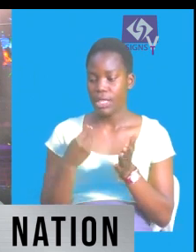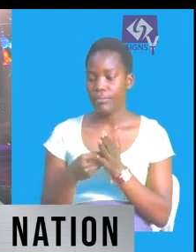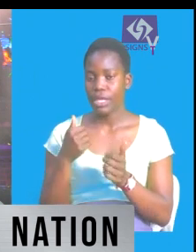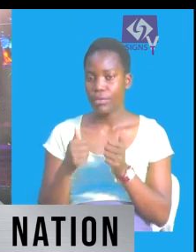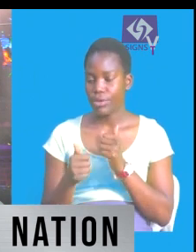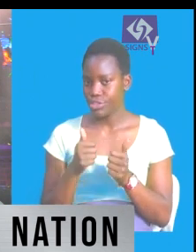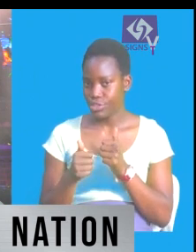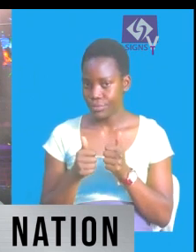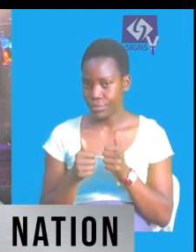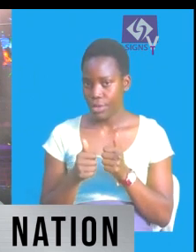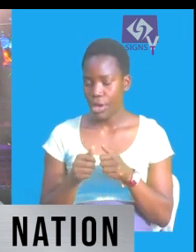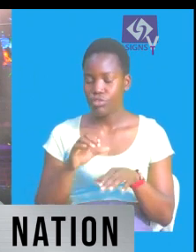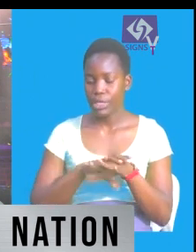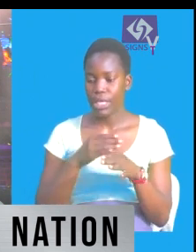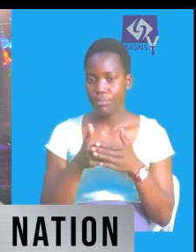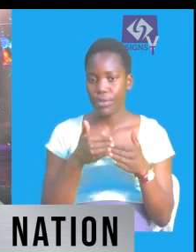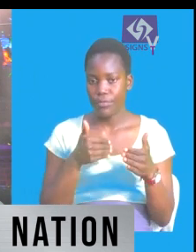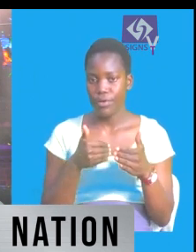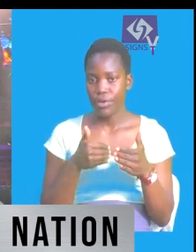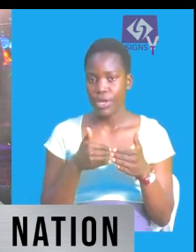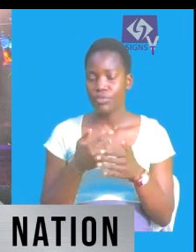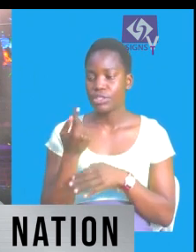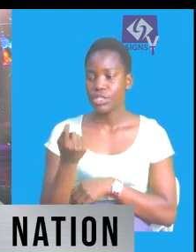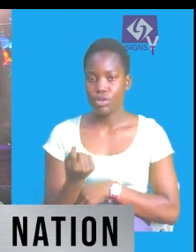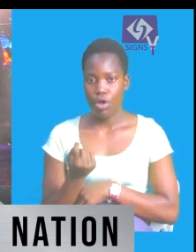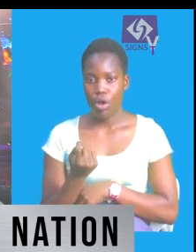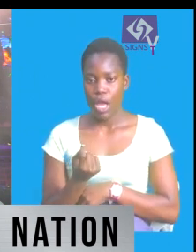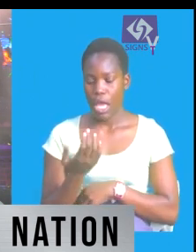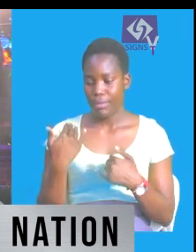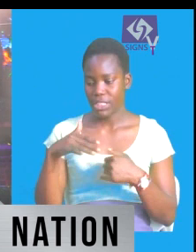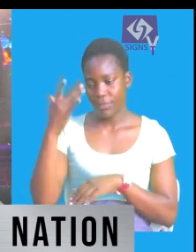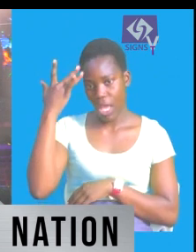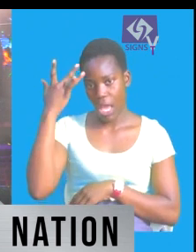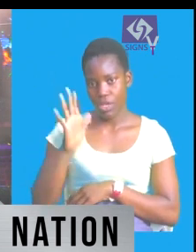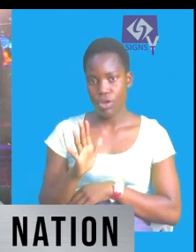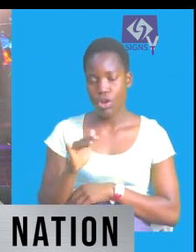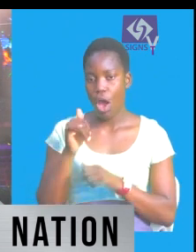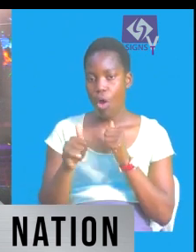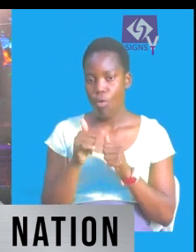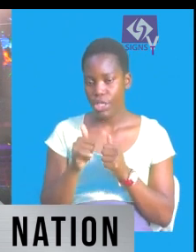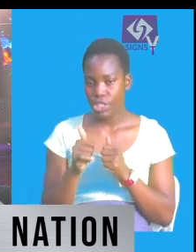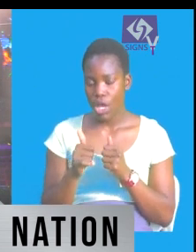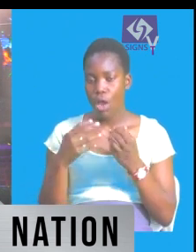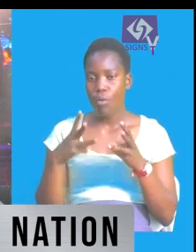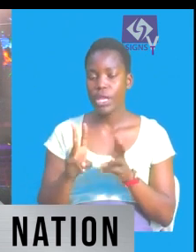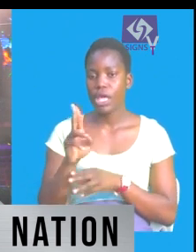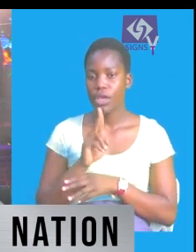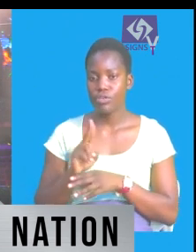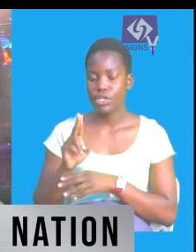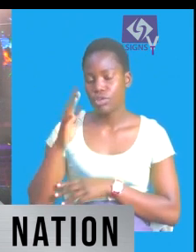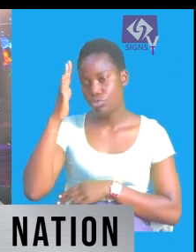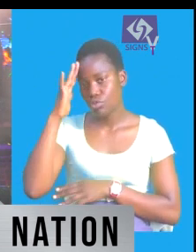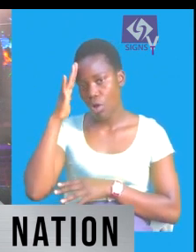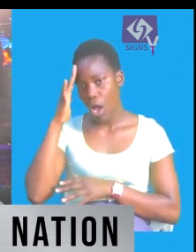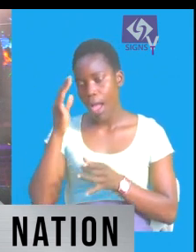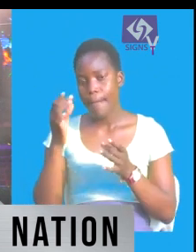you are to get, it was too little. And I don't know what criteria they are using to get to know